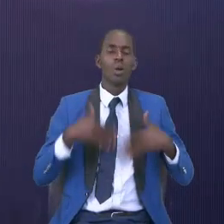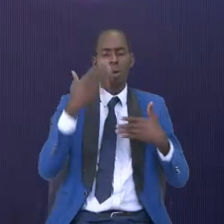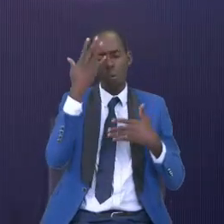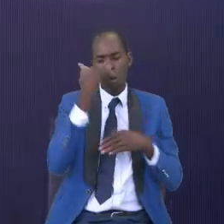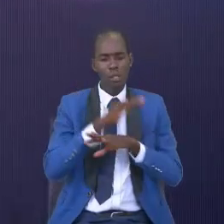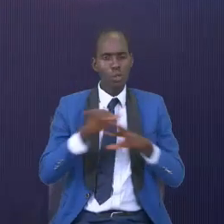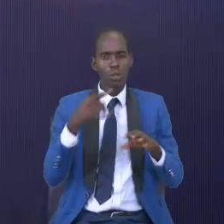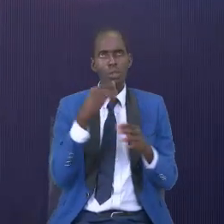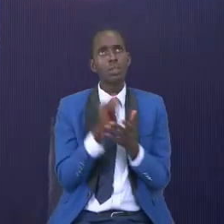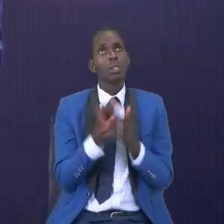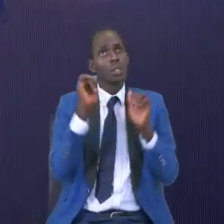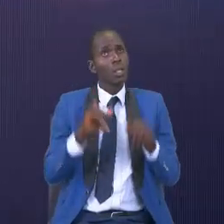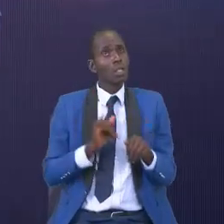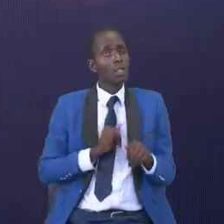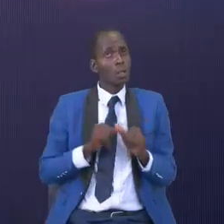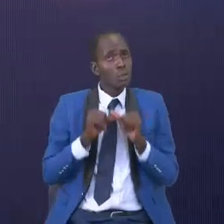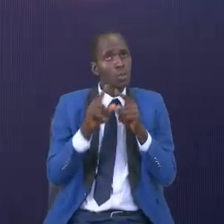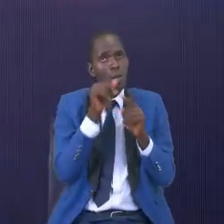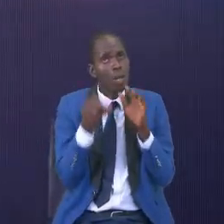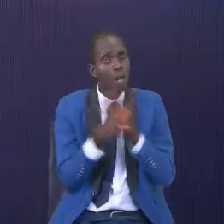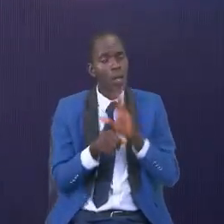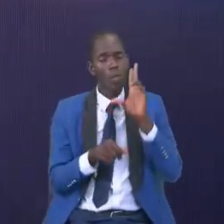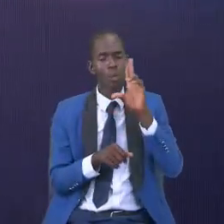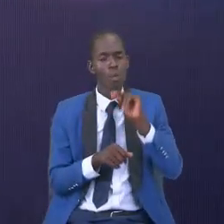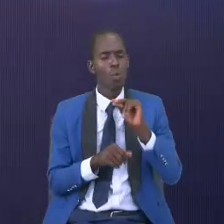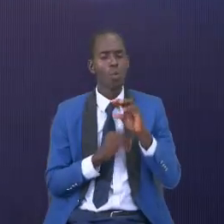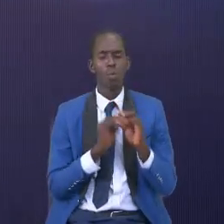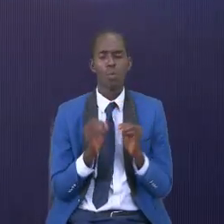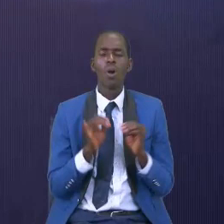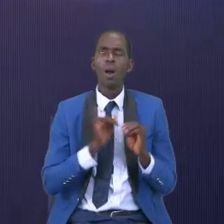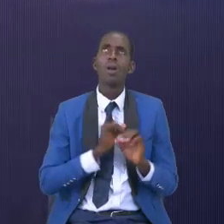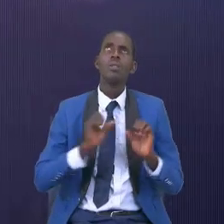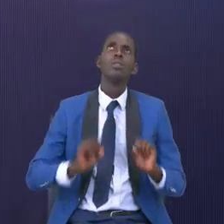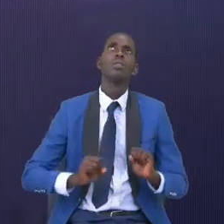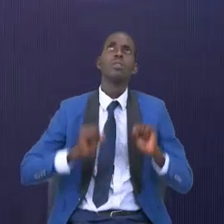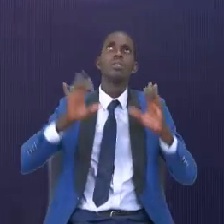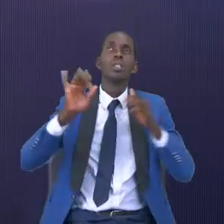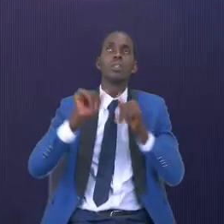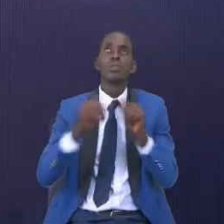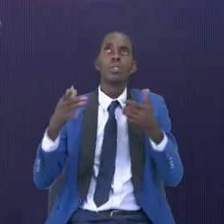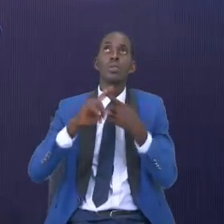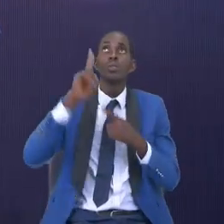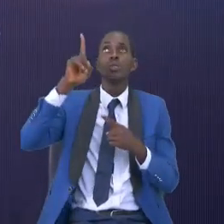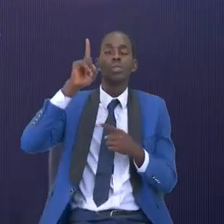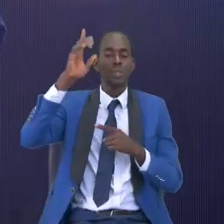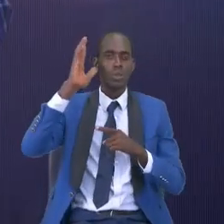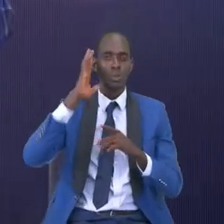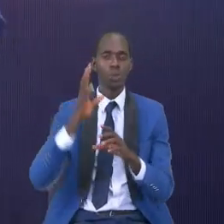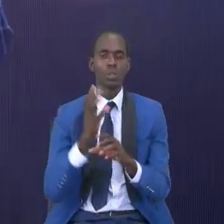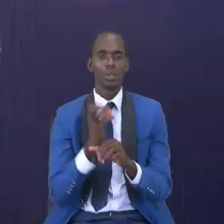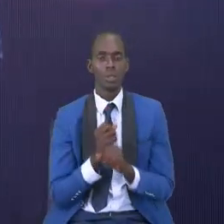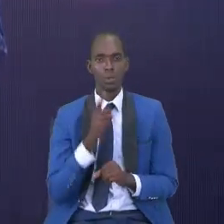now I surrender unto you, and the Lord will receive you. God is a God of mercy. God is a God of love. God